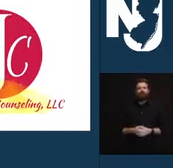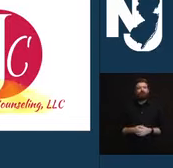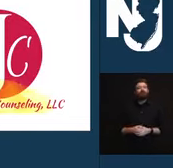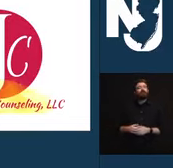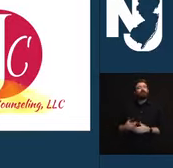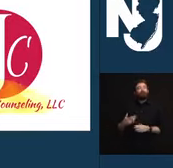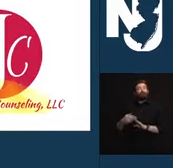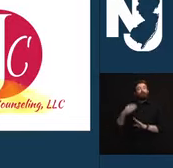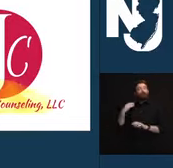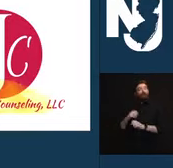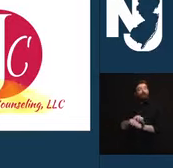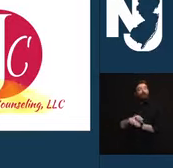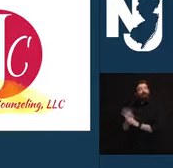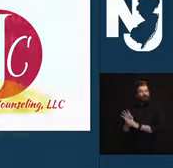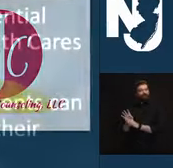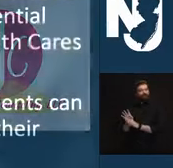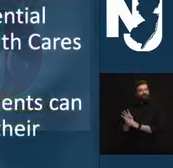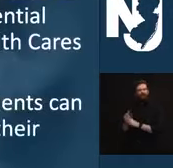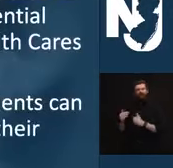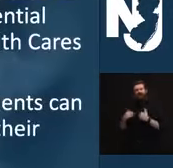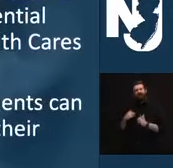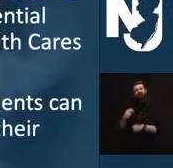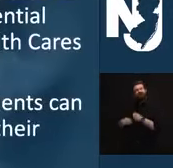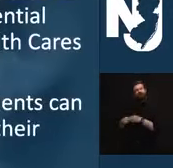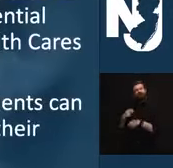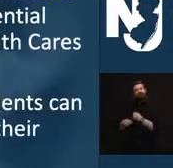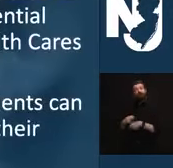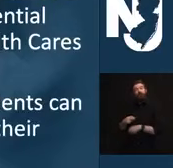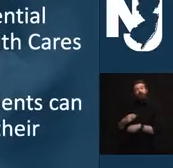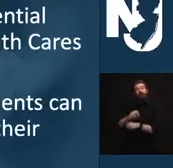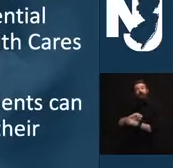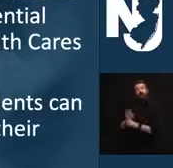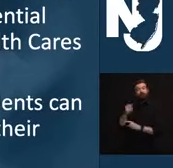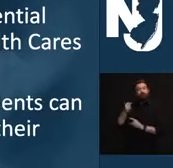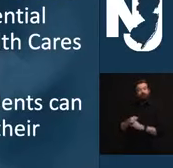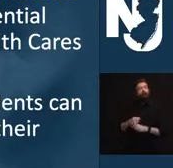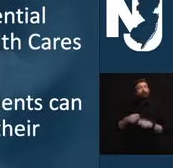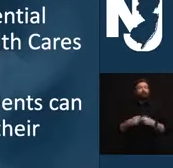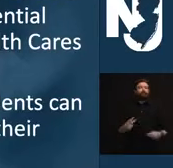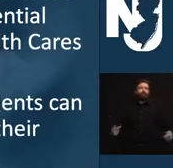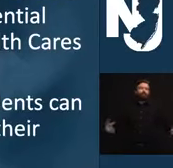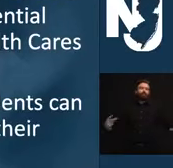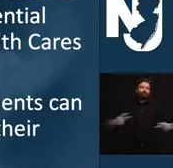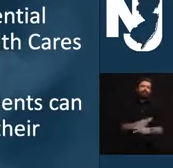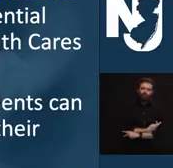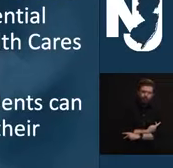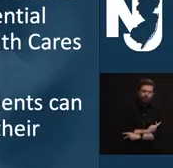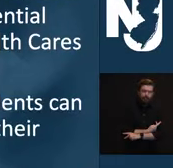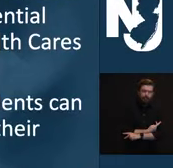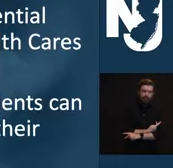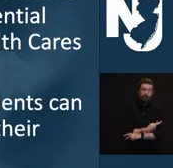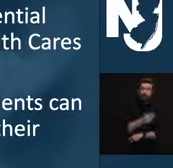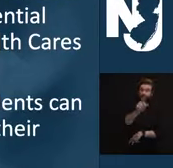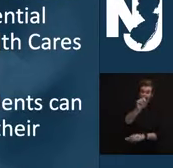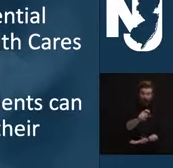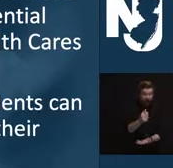worsened. And for anyone who needs help, help is also available on that screen. Call